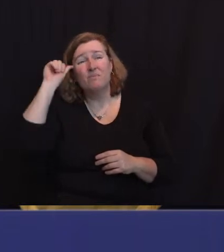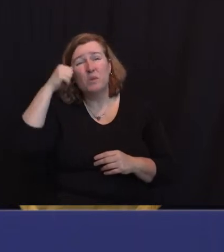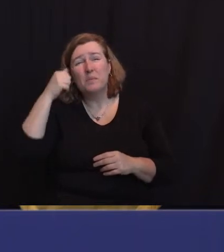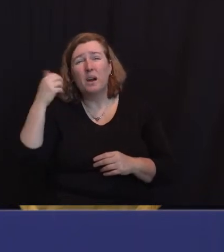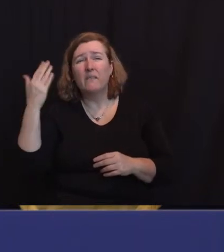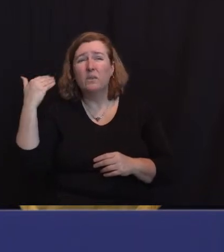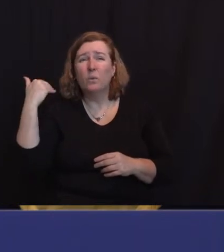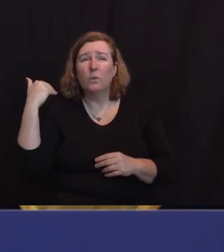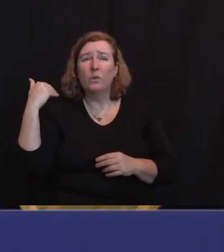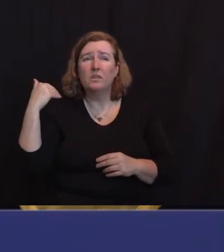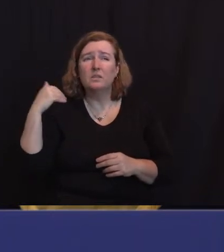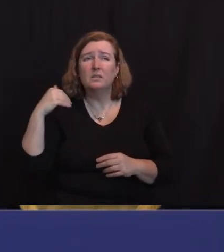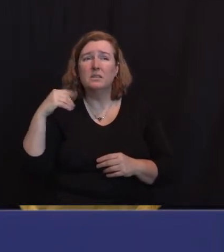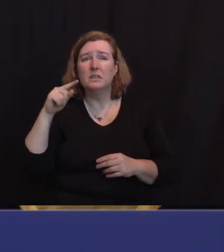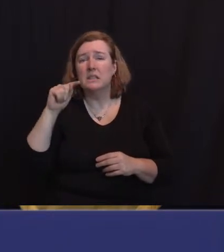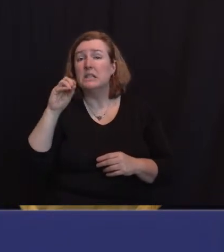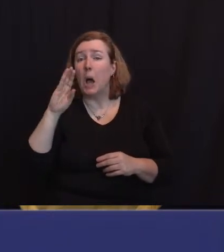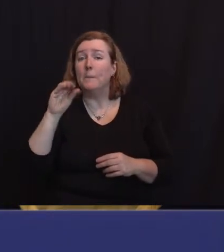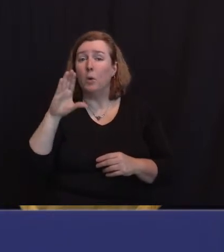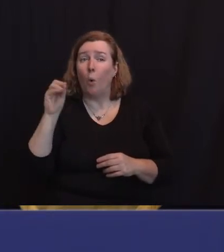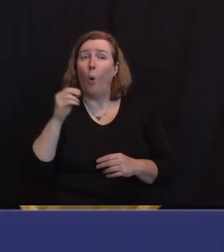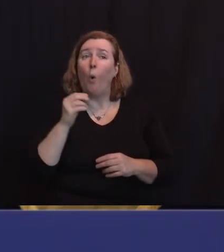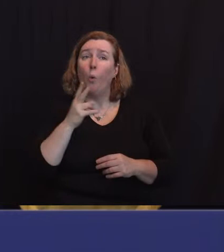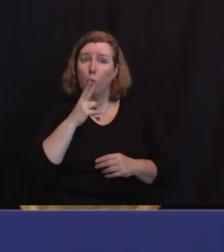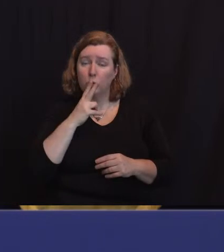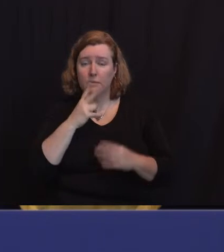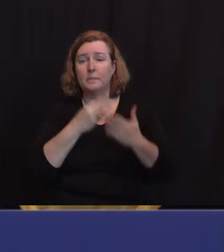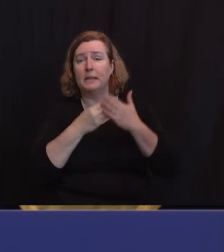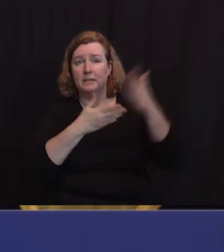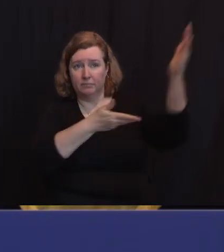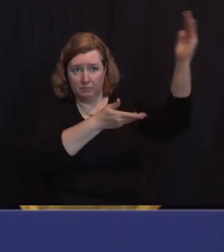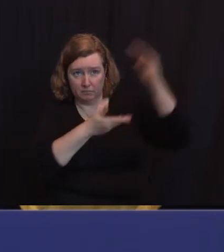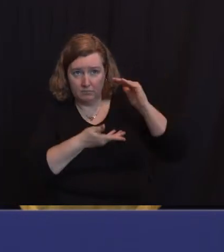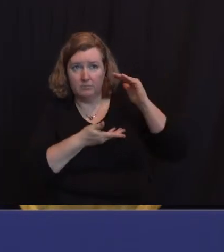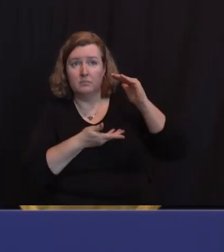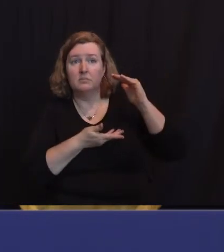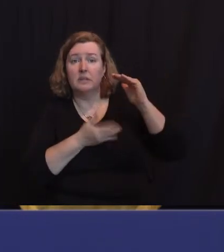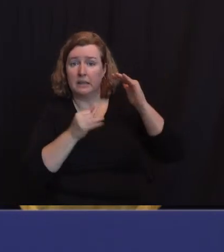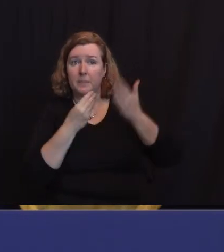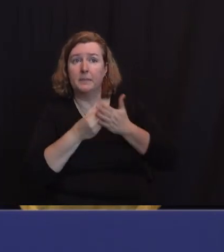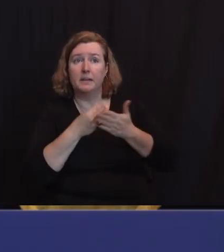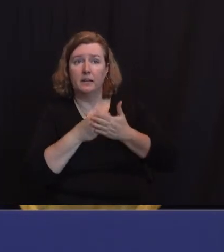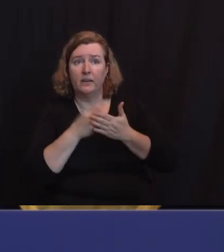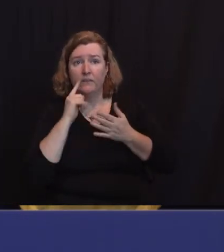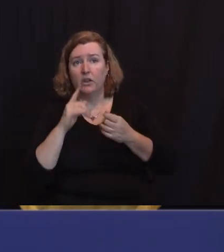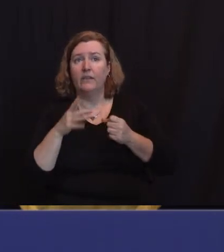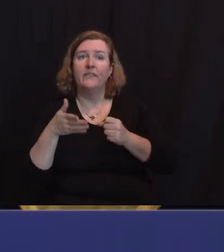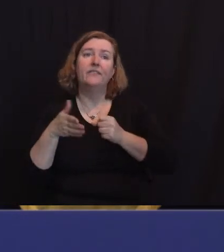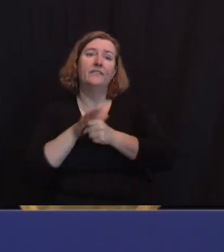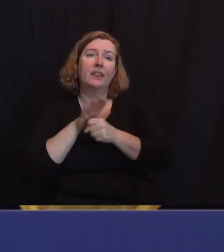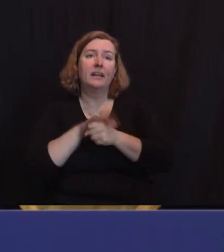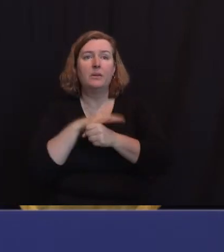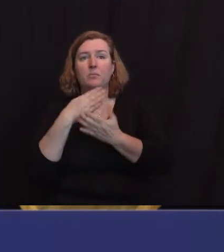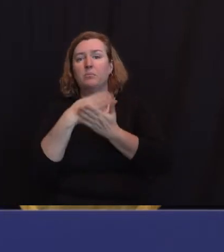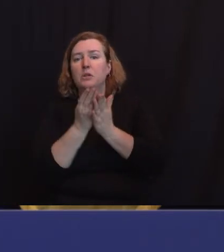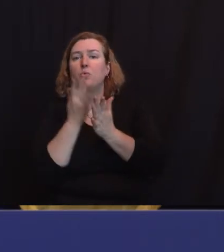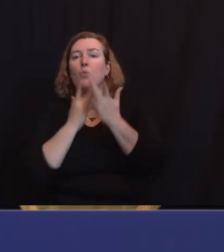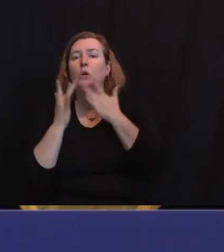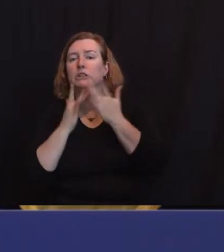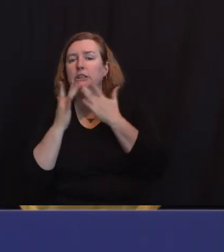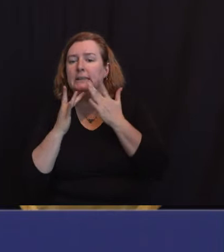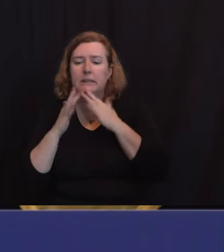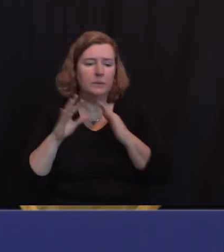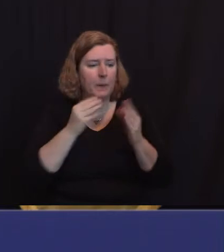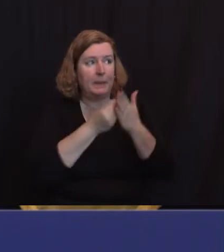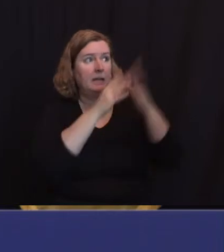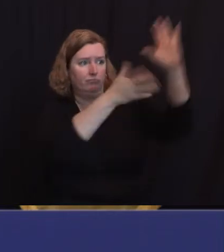with that, which basically was to fill up budget holes. And so I don't have a particular comment on